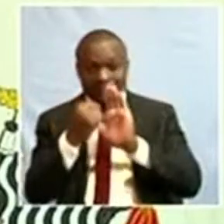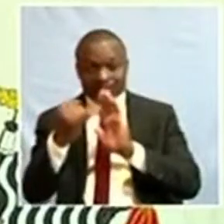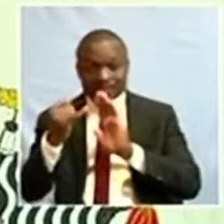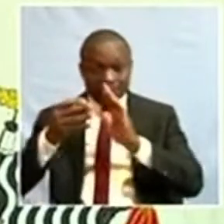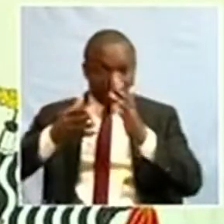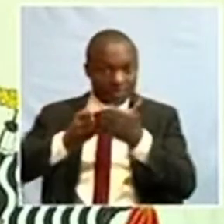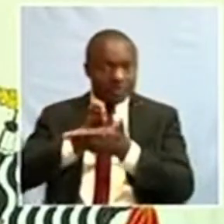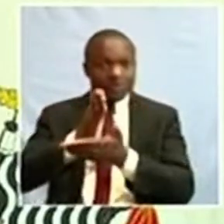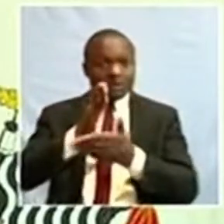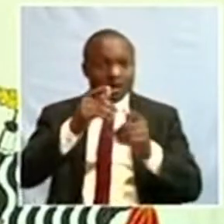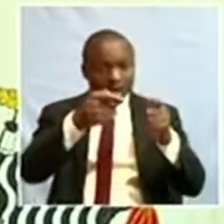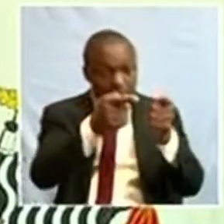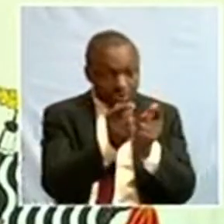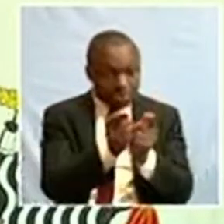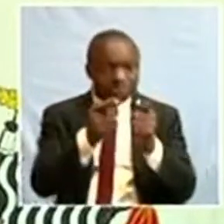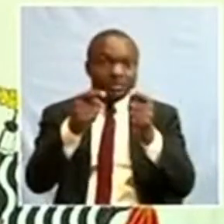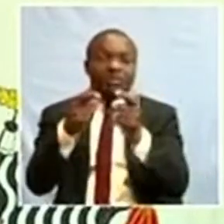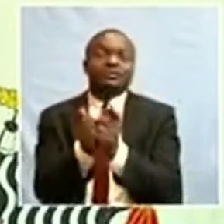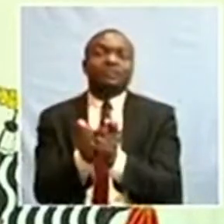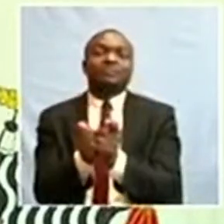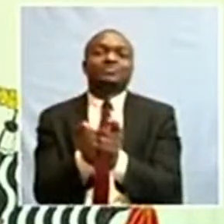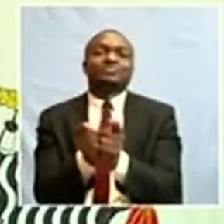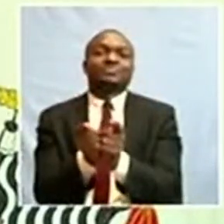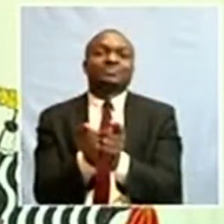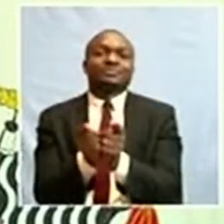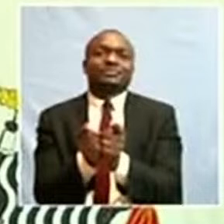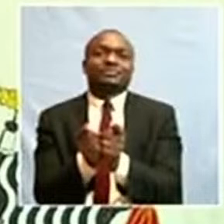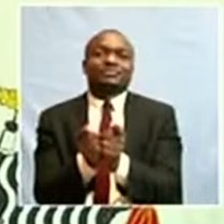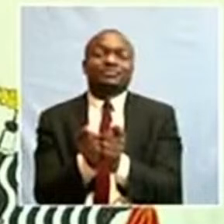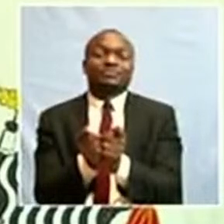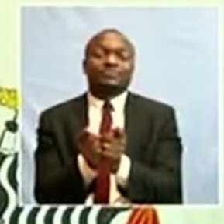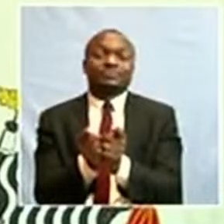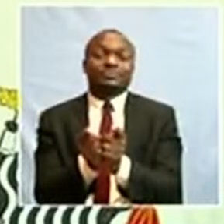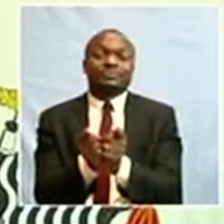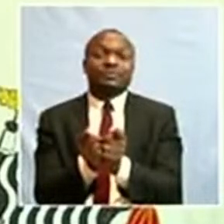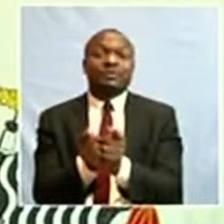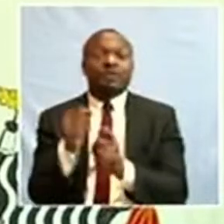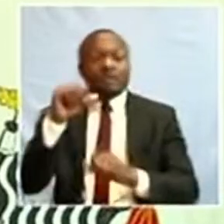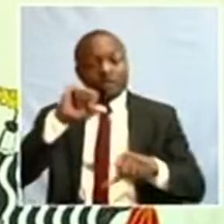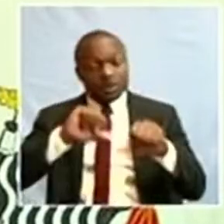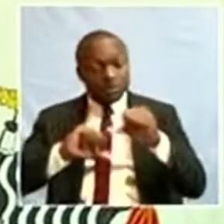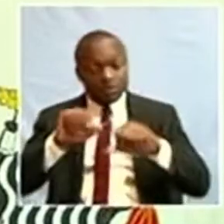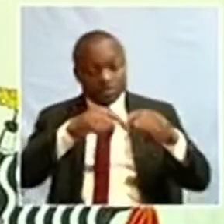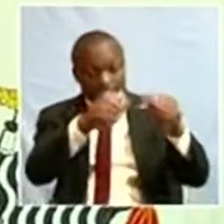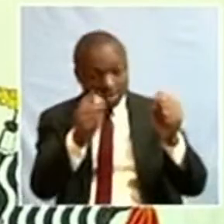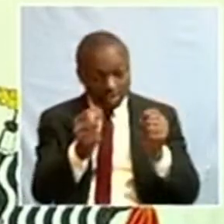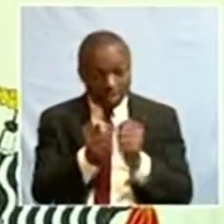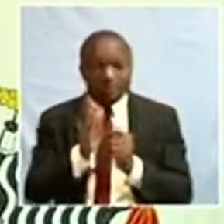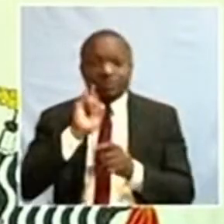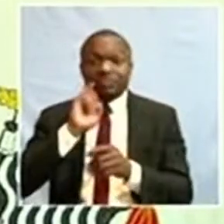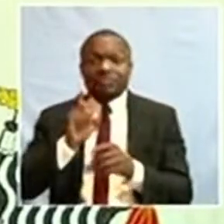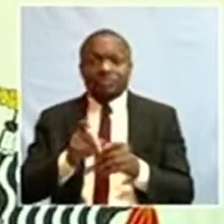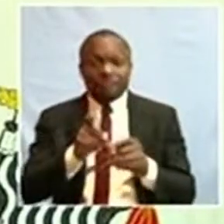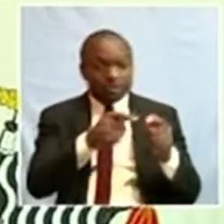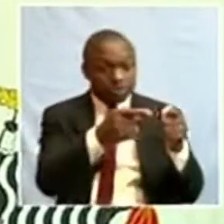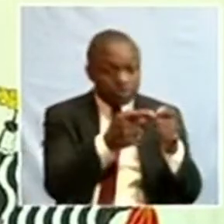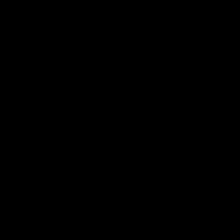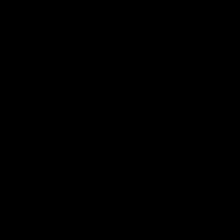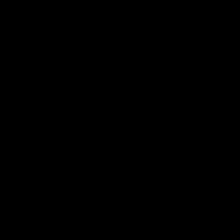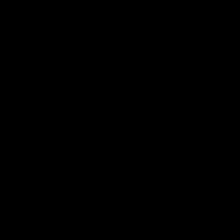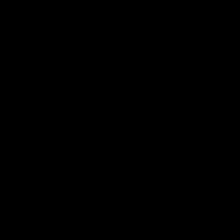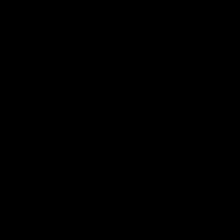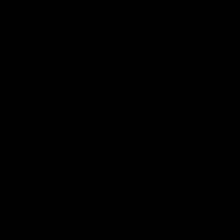correctly classified as well, where applicable. There are audit types where you need to actually classify